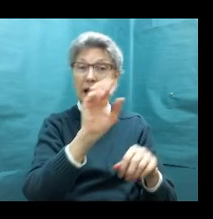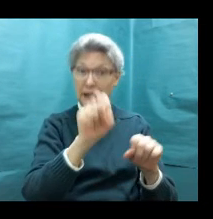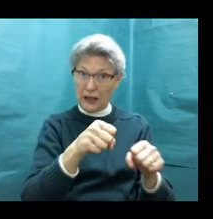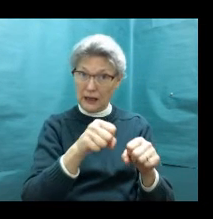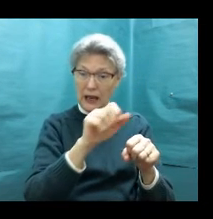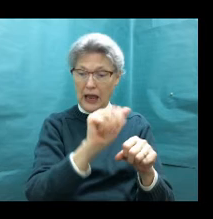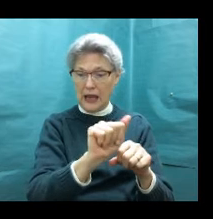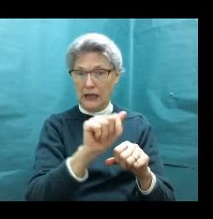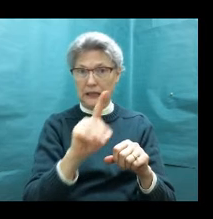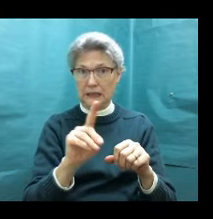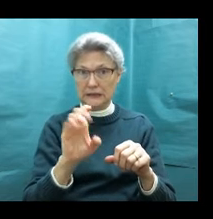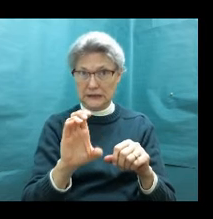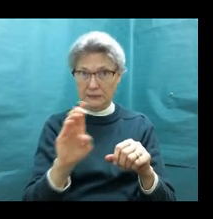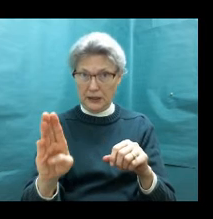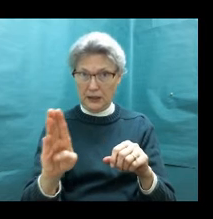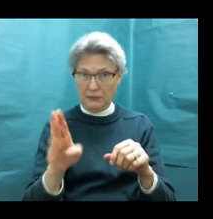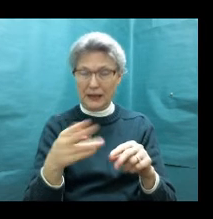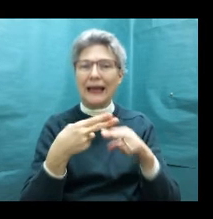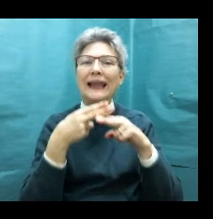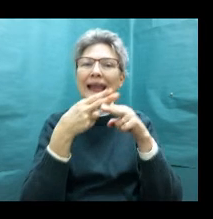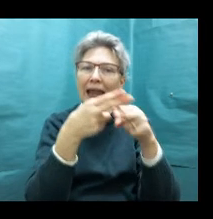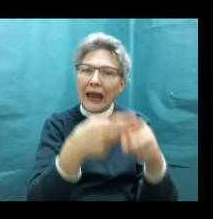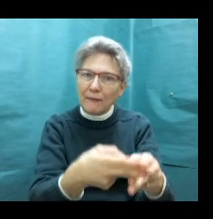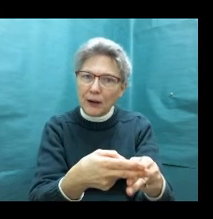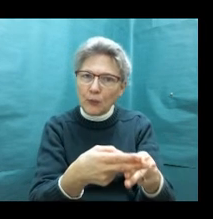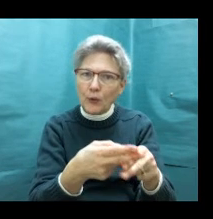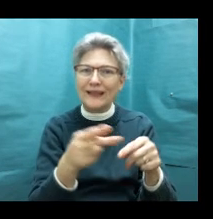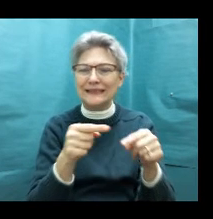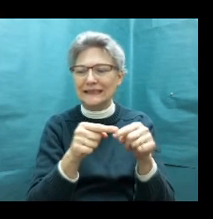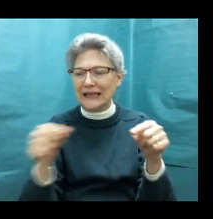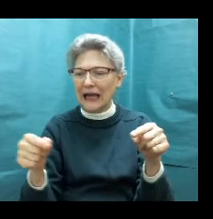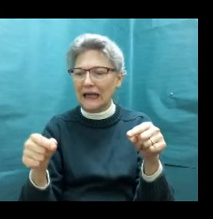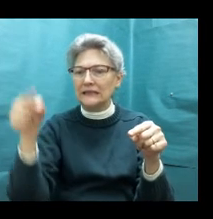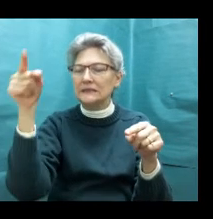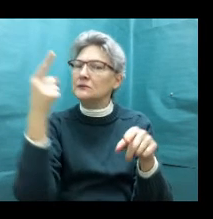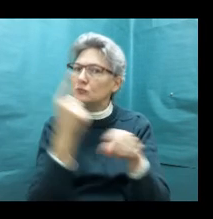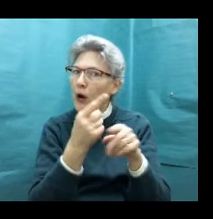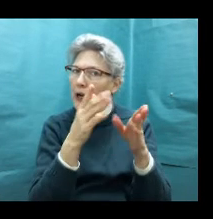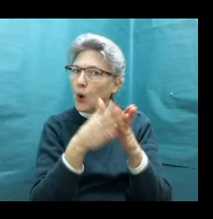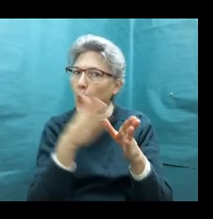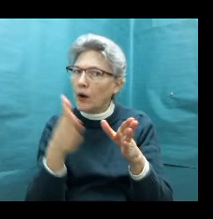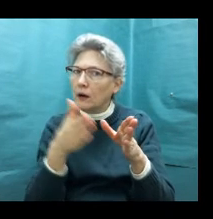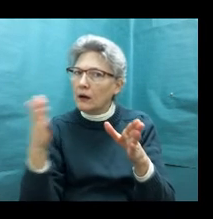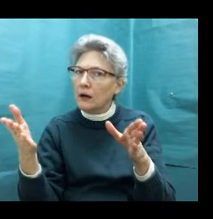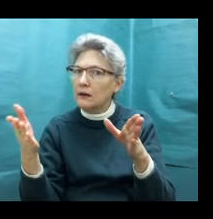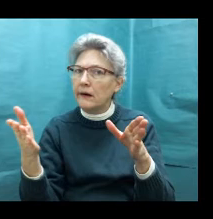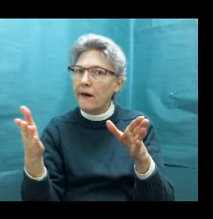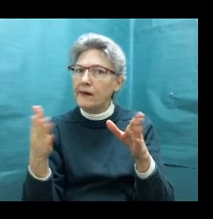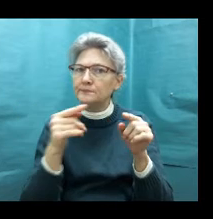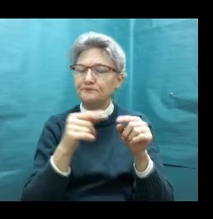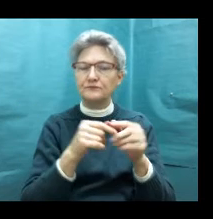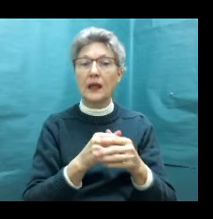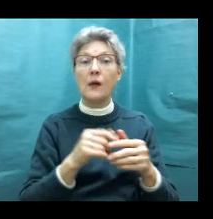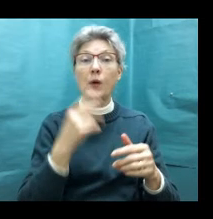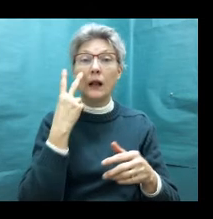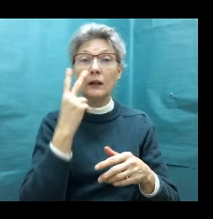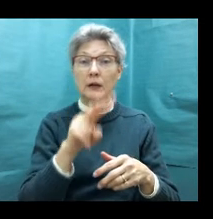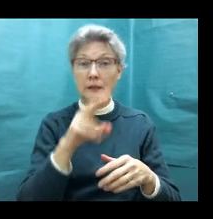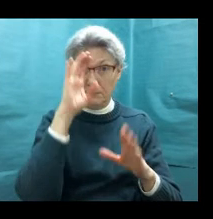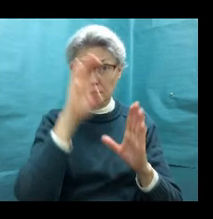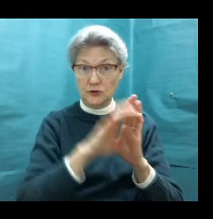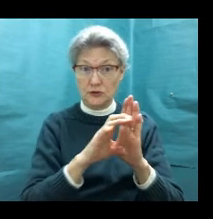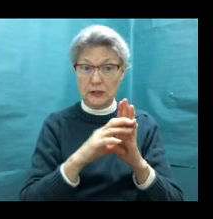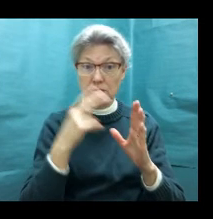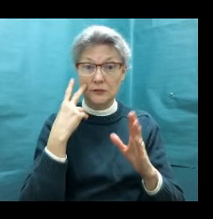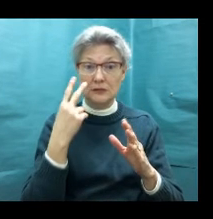right? But I have to be making sure that I'm naming it by its sides in order. So when I look at this figure, I notice some light